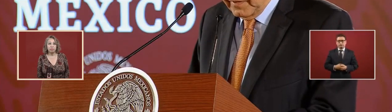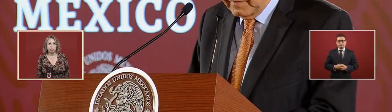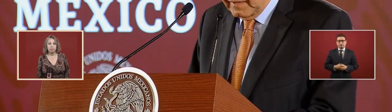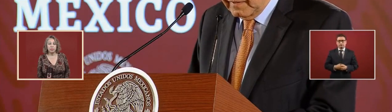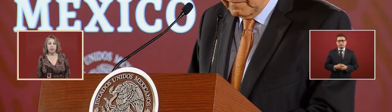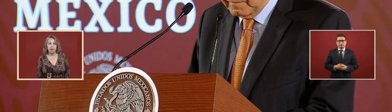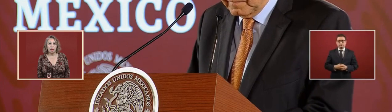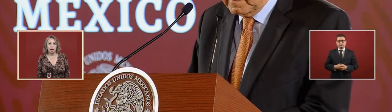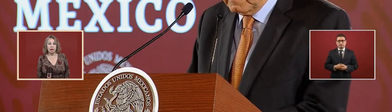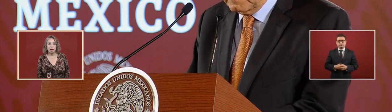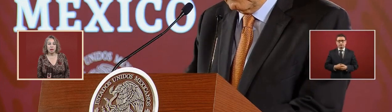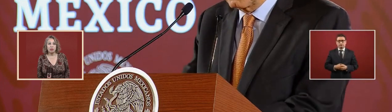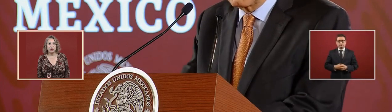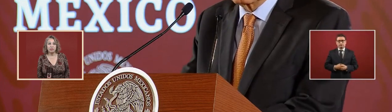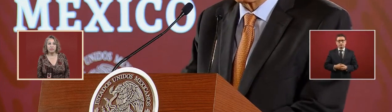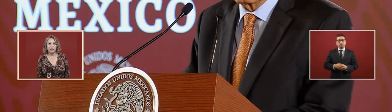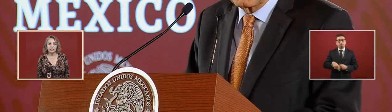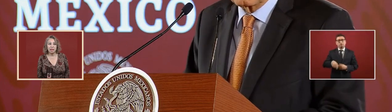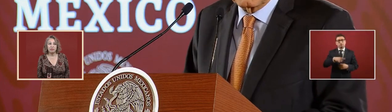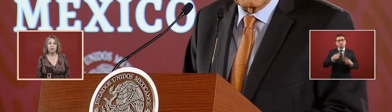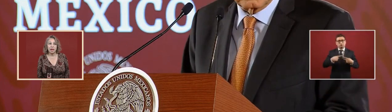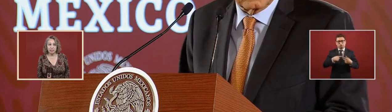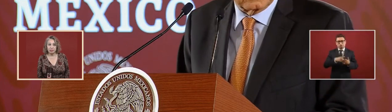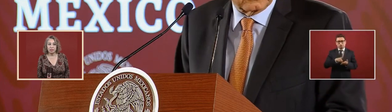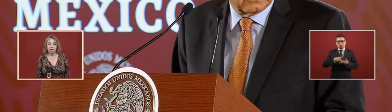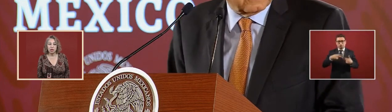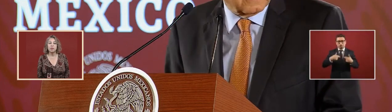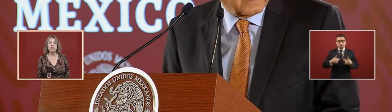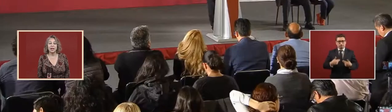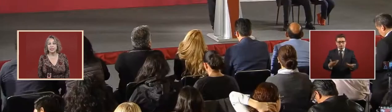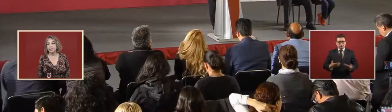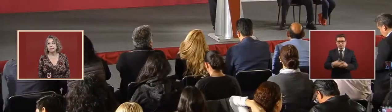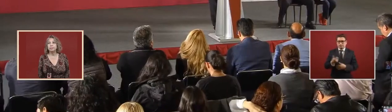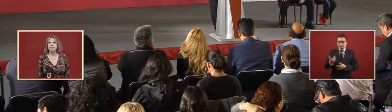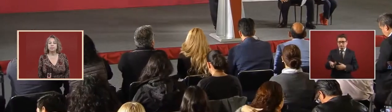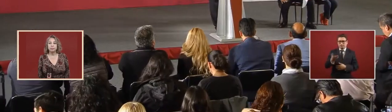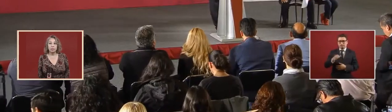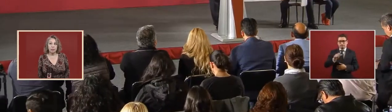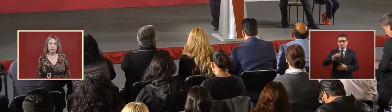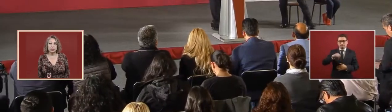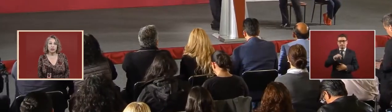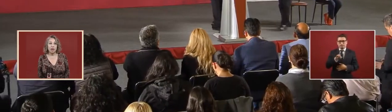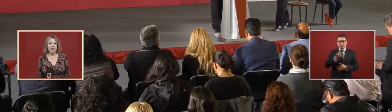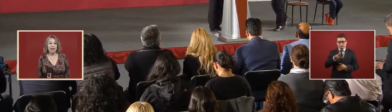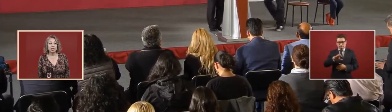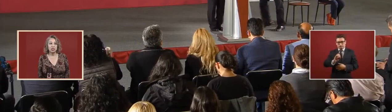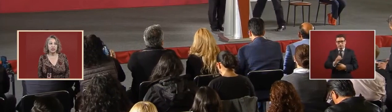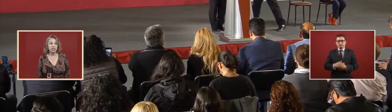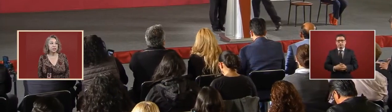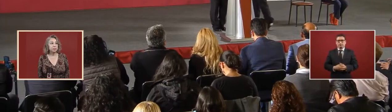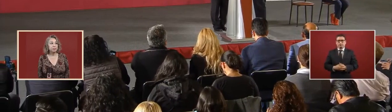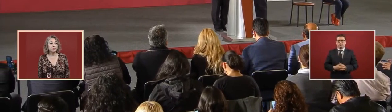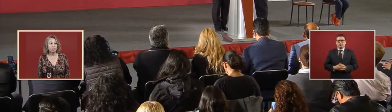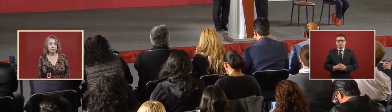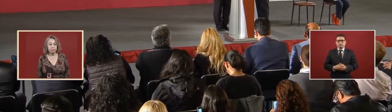la of defensa de or defense humanos. Of rights, Entonces, human Alejandro, rights. So Alejandro's